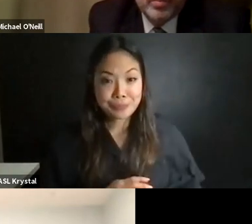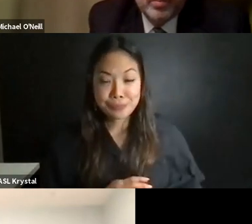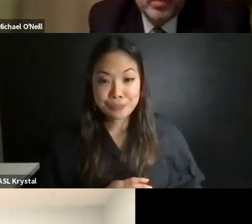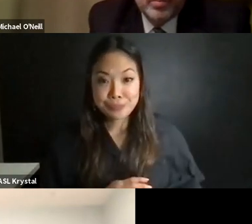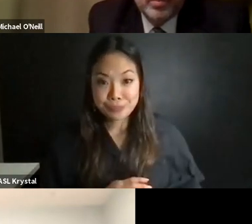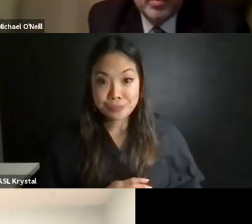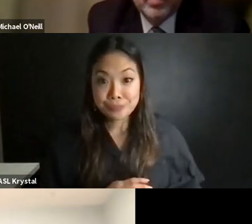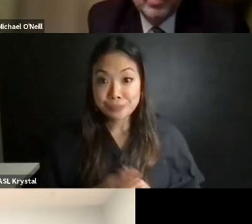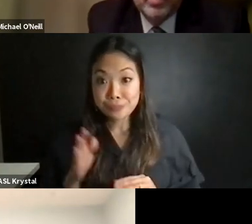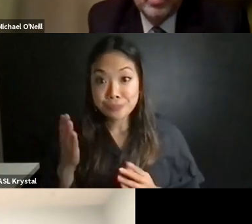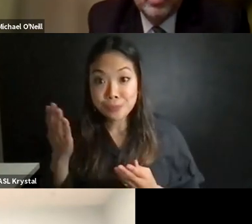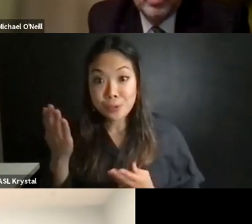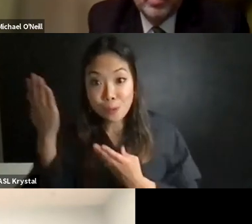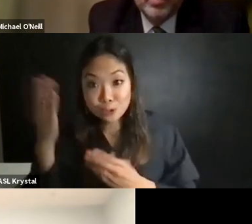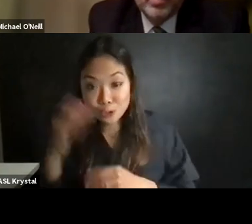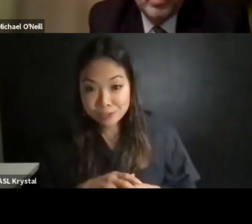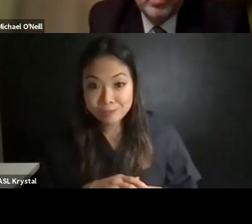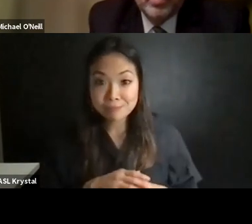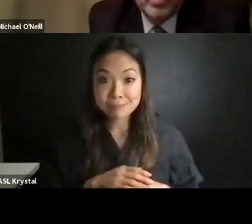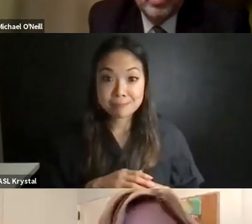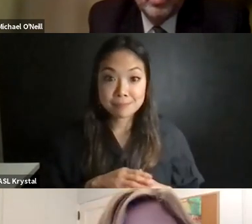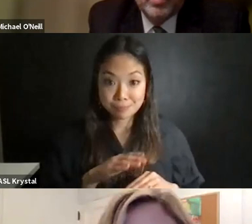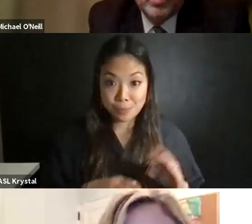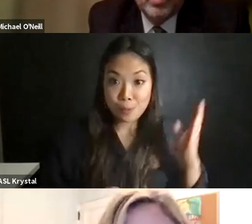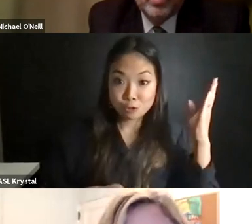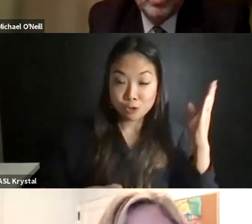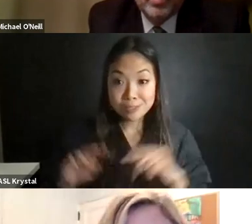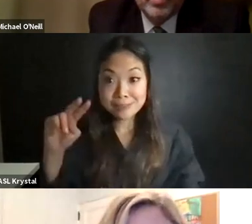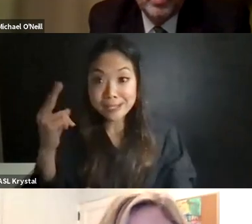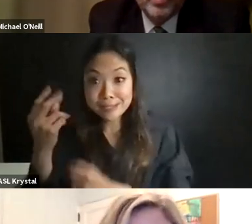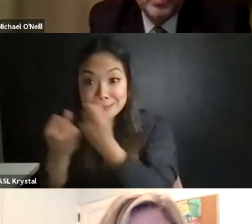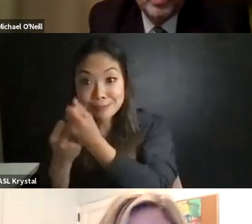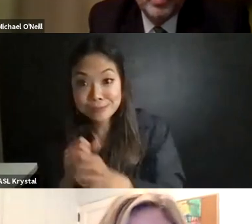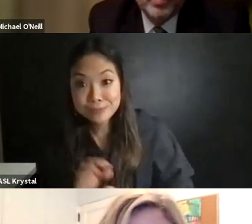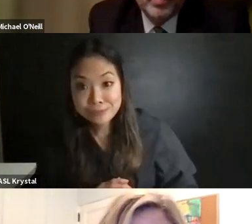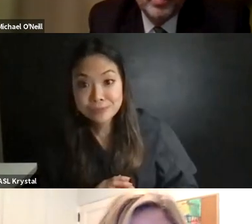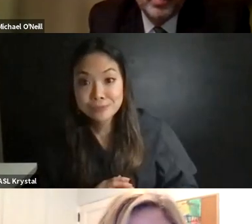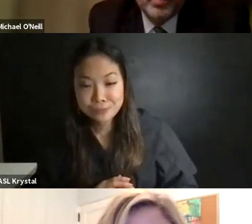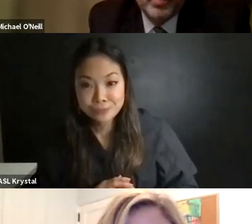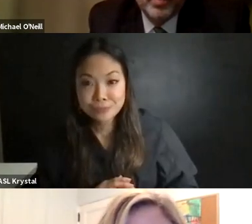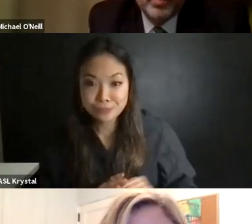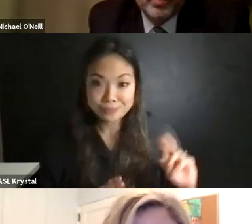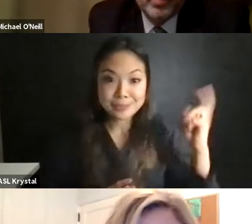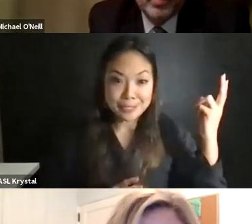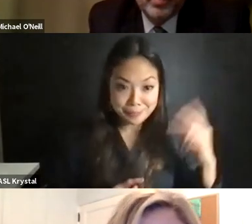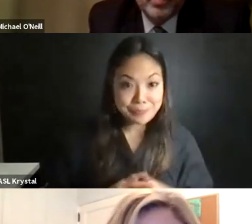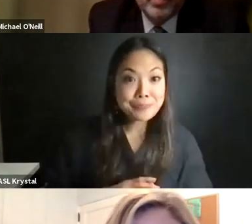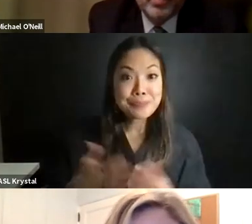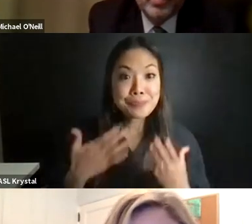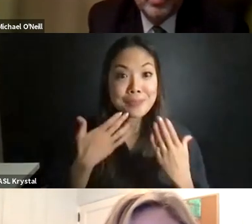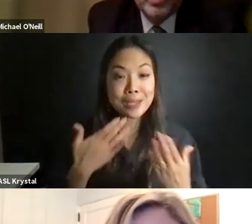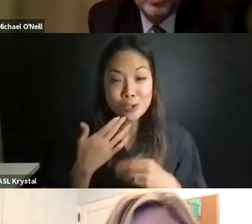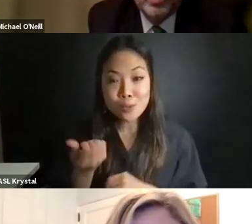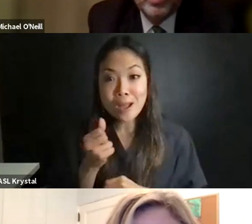i hear a motion thank you is there a second okay thank you any discussion or